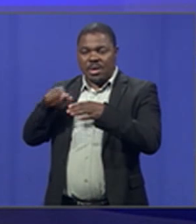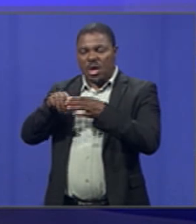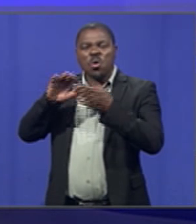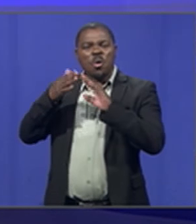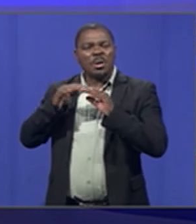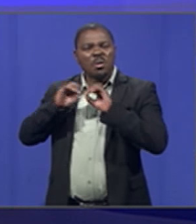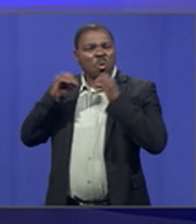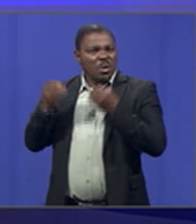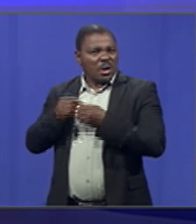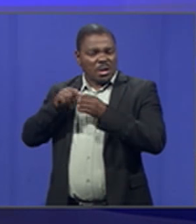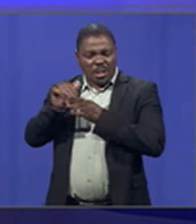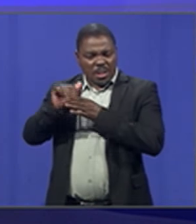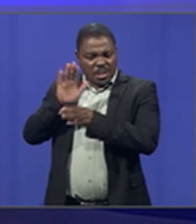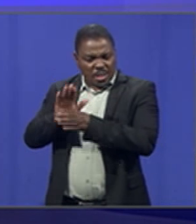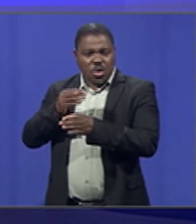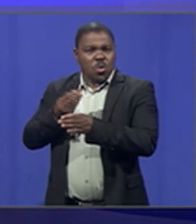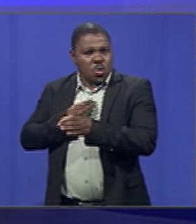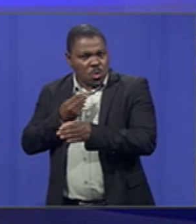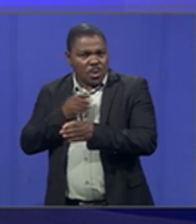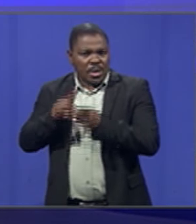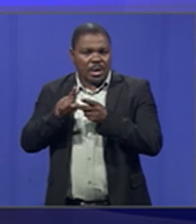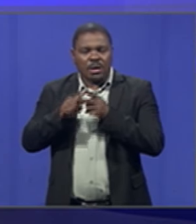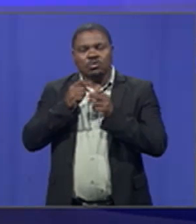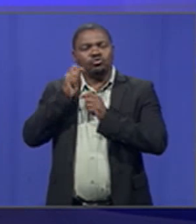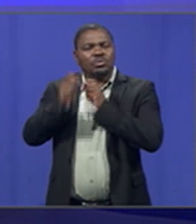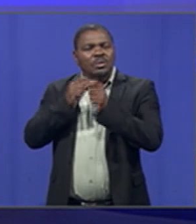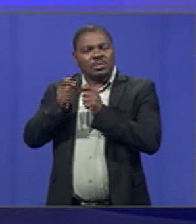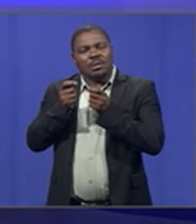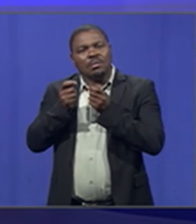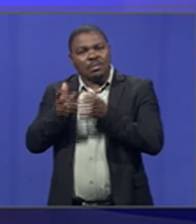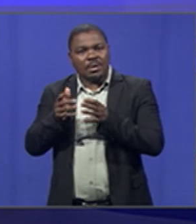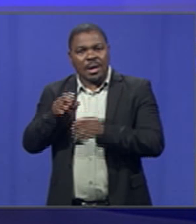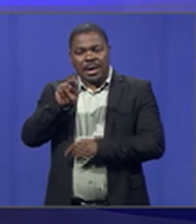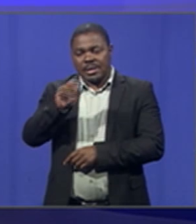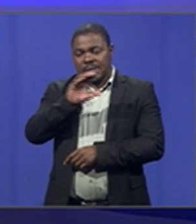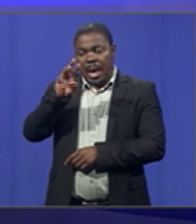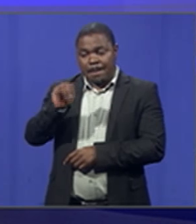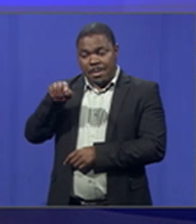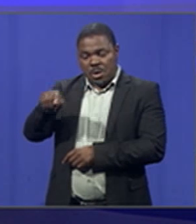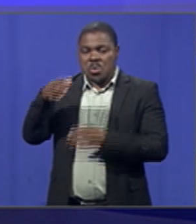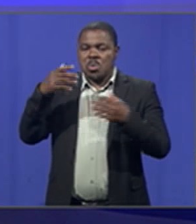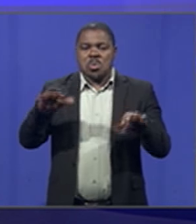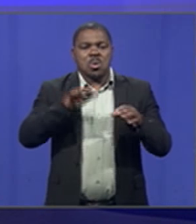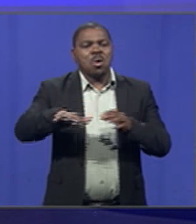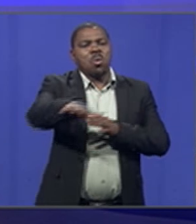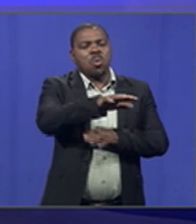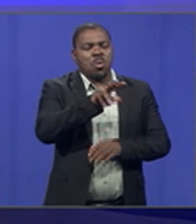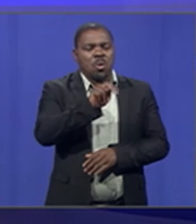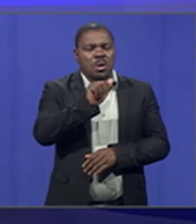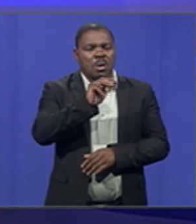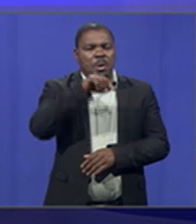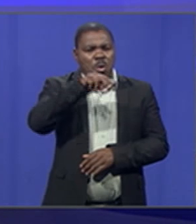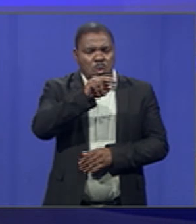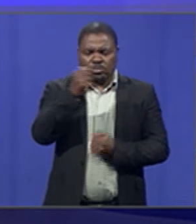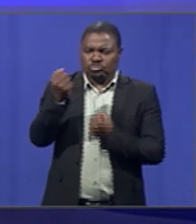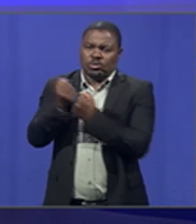baagi o eteletsweng pele ke baagi le bašwa ba e leng dingaka. NCM e fitlheletse kemonokeng e kgolo go ralala sedika sa Namakwa le go